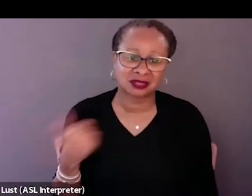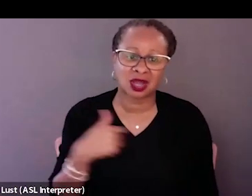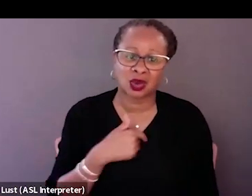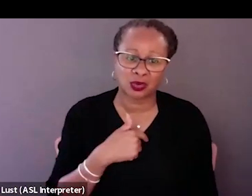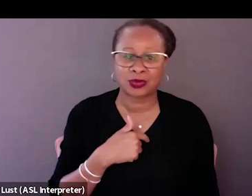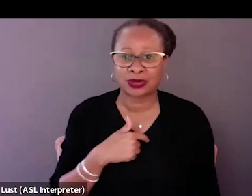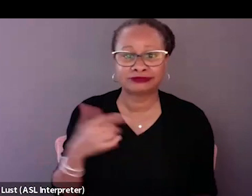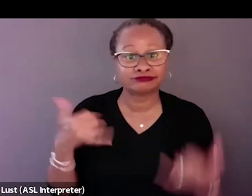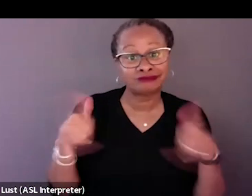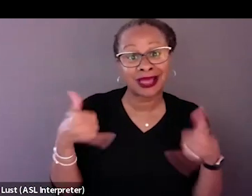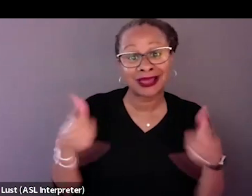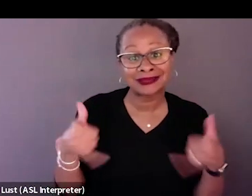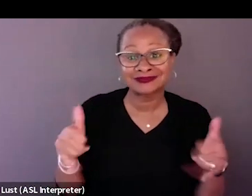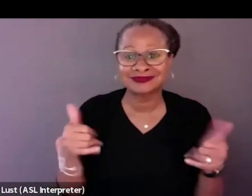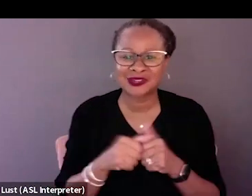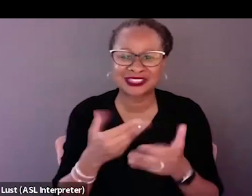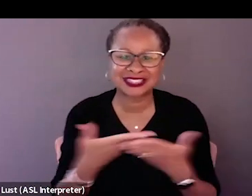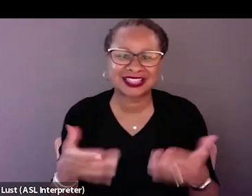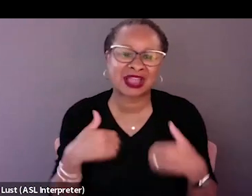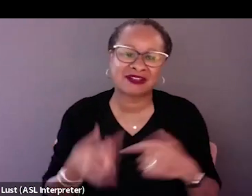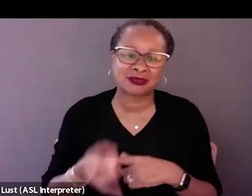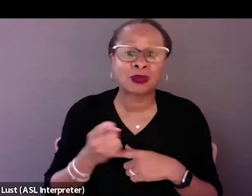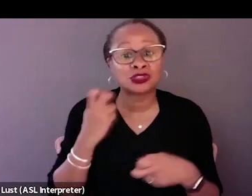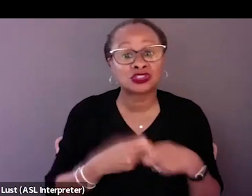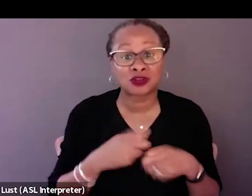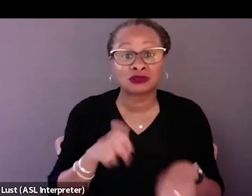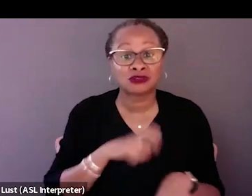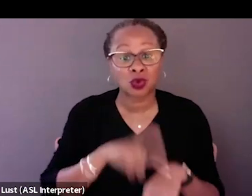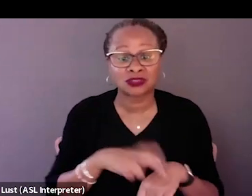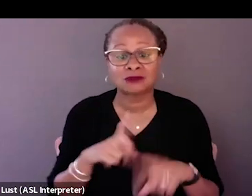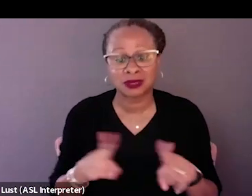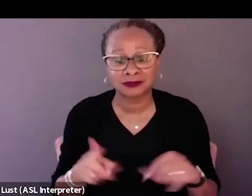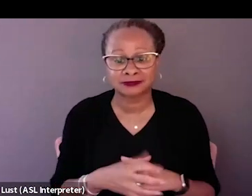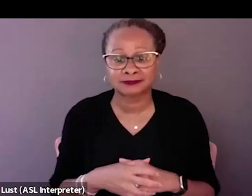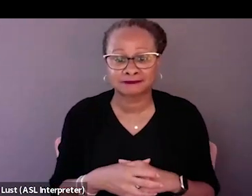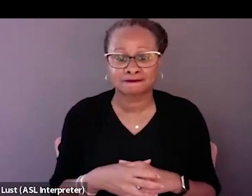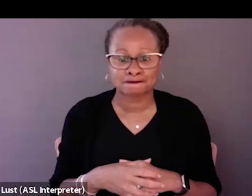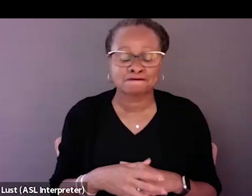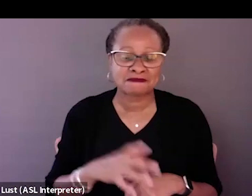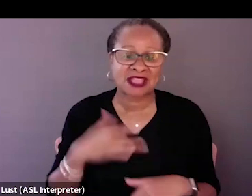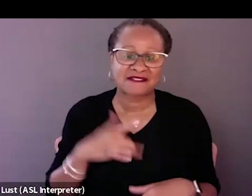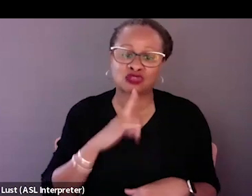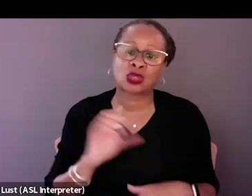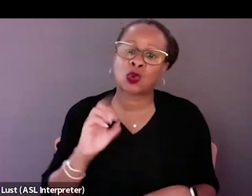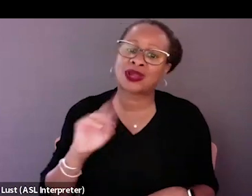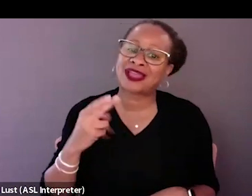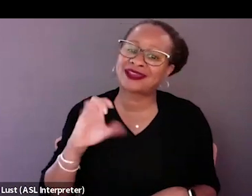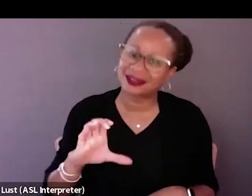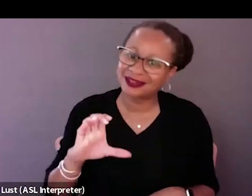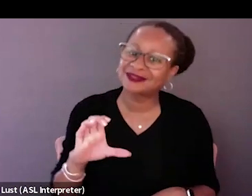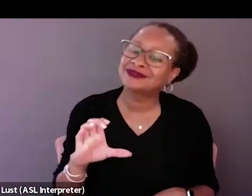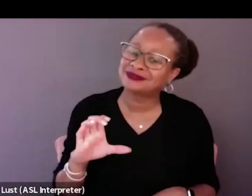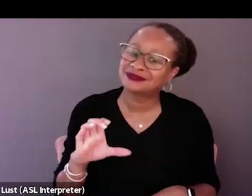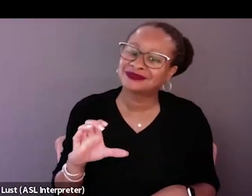sort of playing at this thing, which there were moments where it was hard, of course. But anyway, so it feels really organic to me in terms of